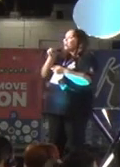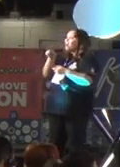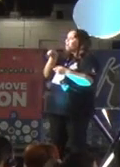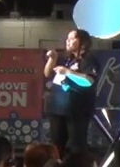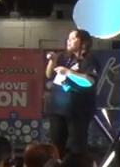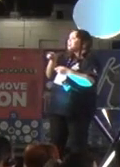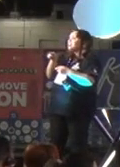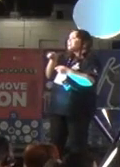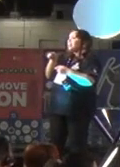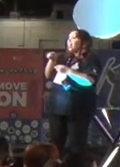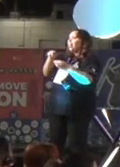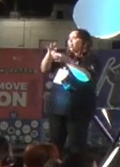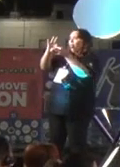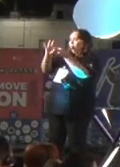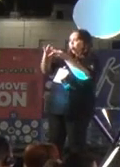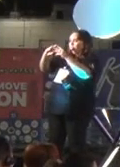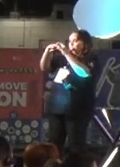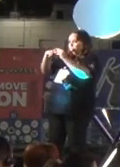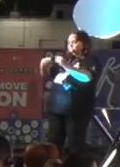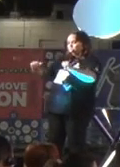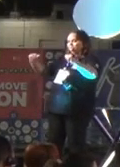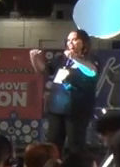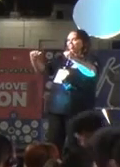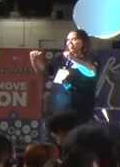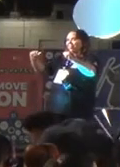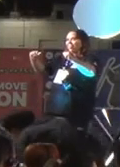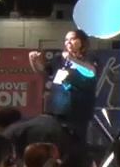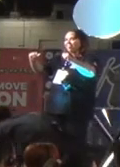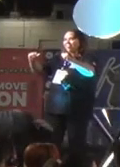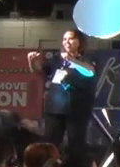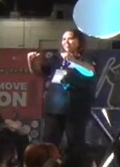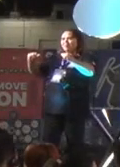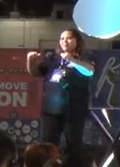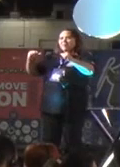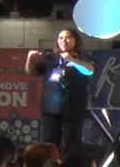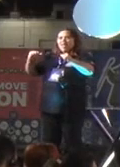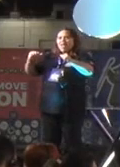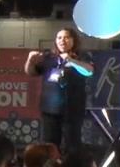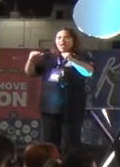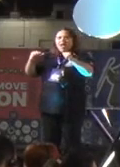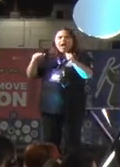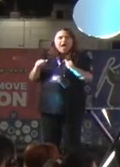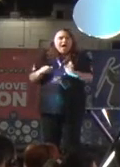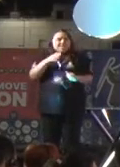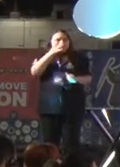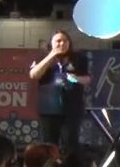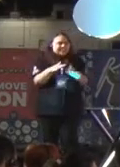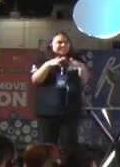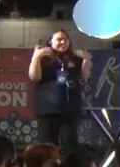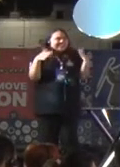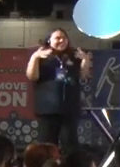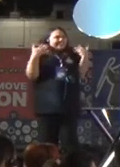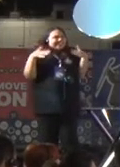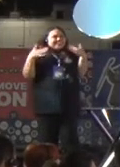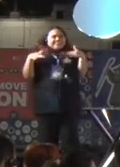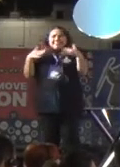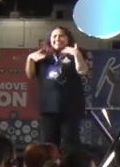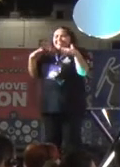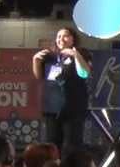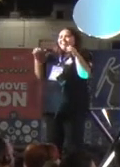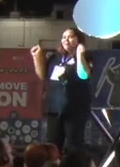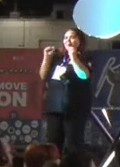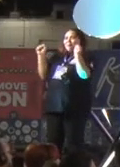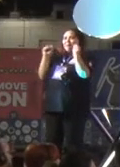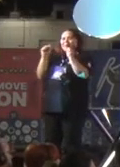spaghetti." And all the kids were super excited. They loved this. They wanted to